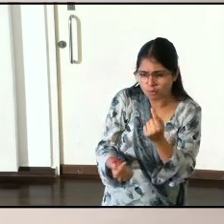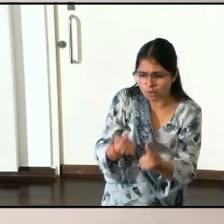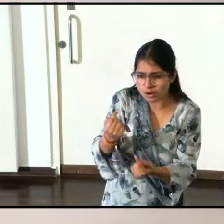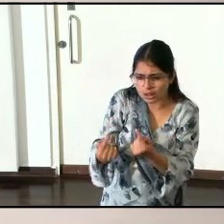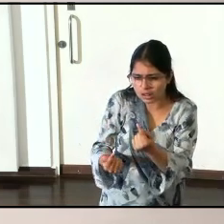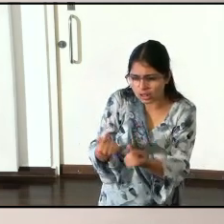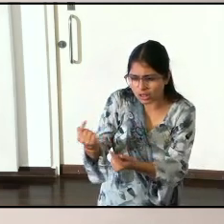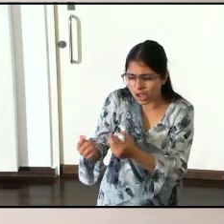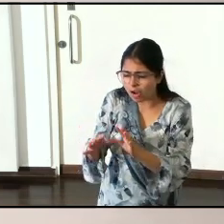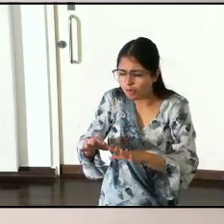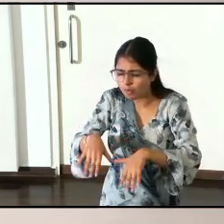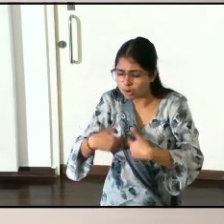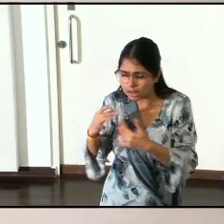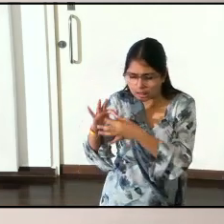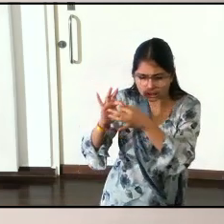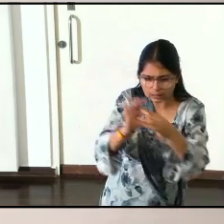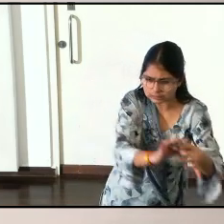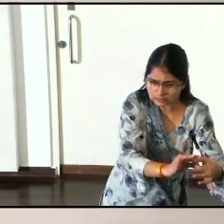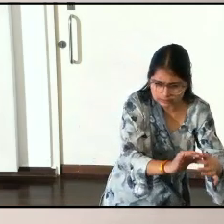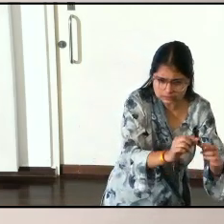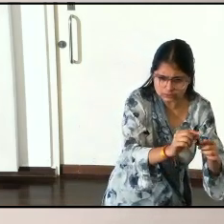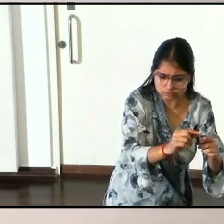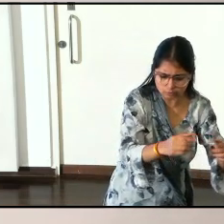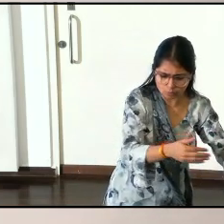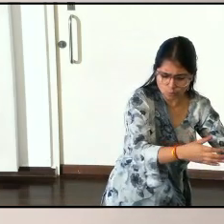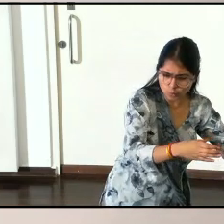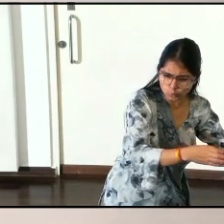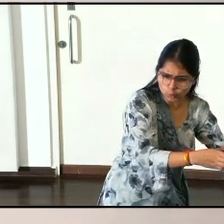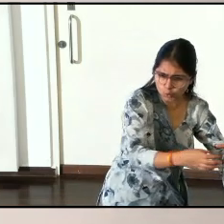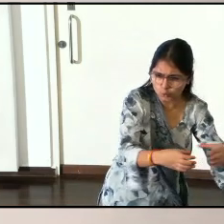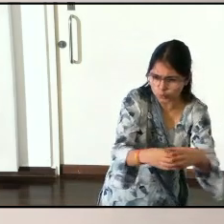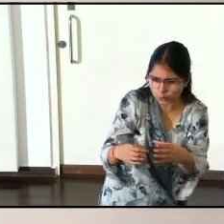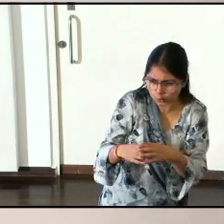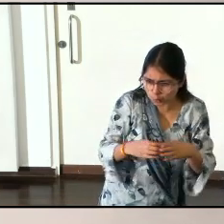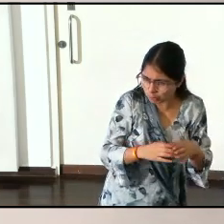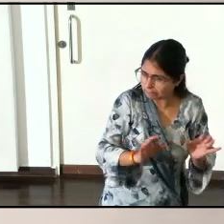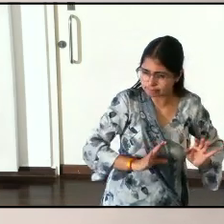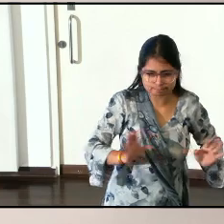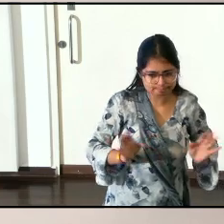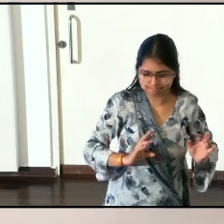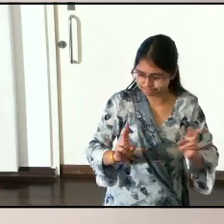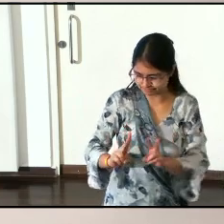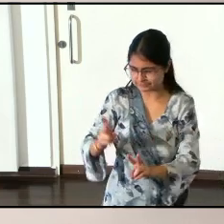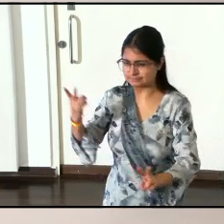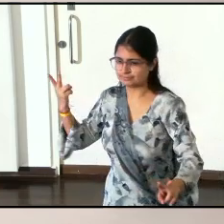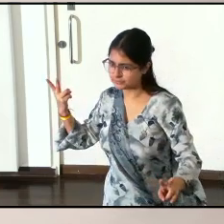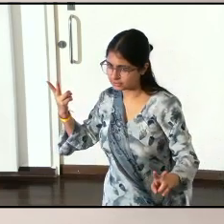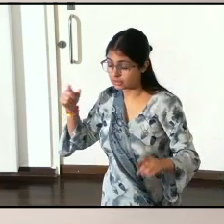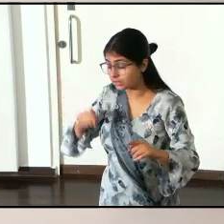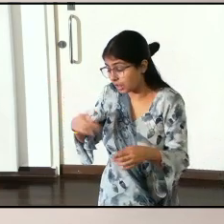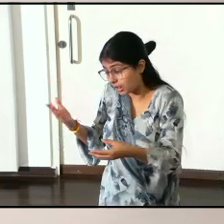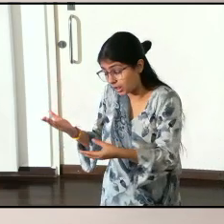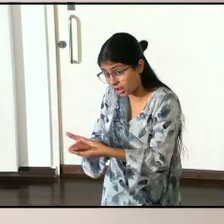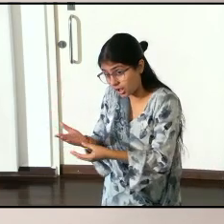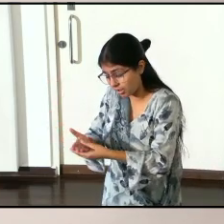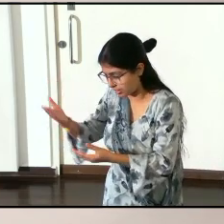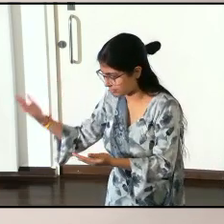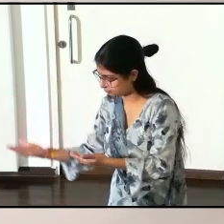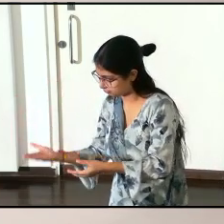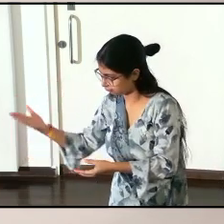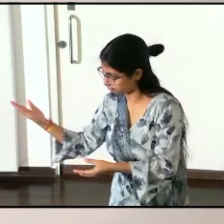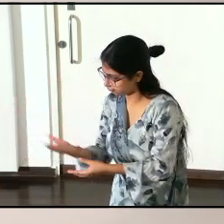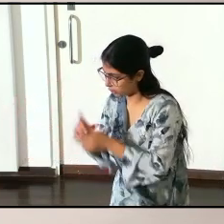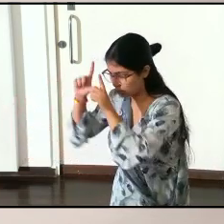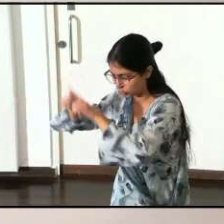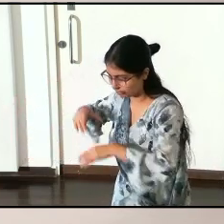parties. And I think it also is, and that's why the archiving part of it becomes important, because